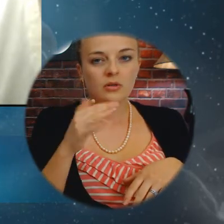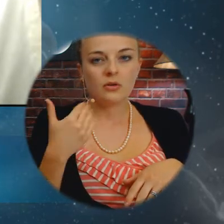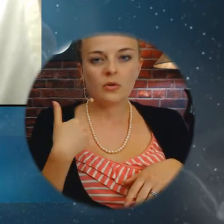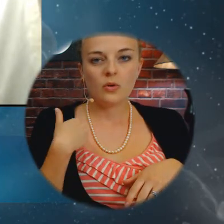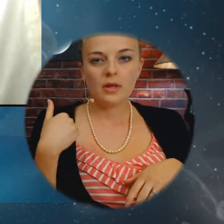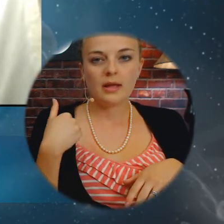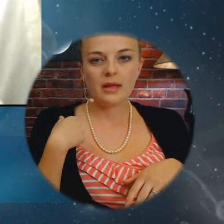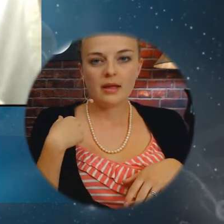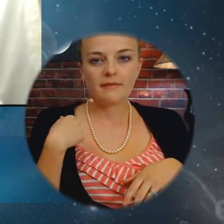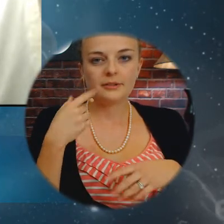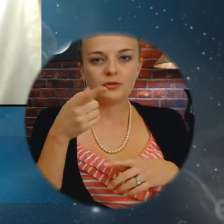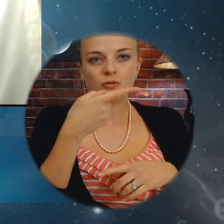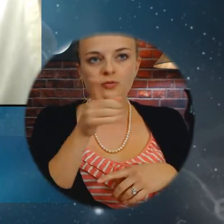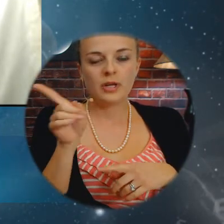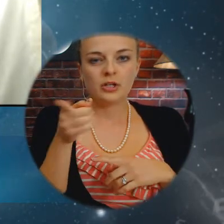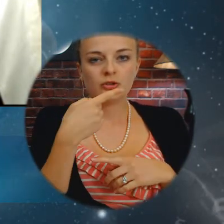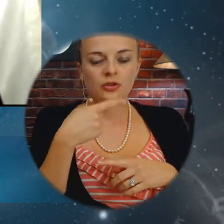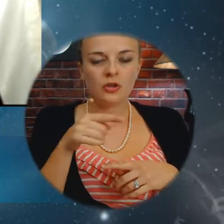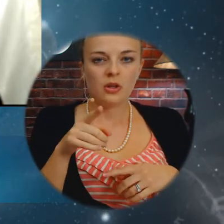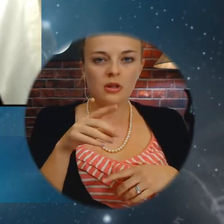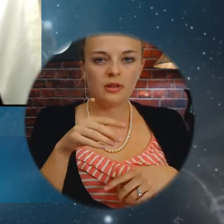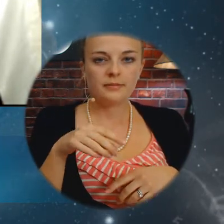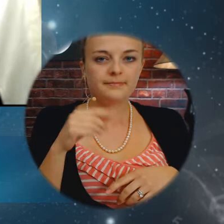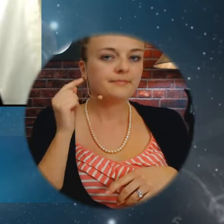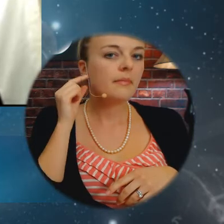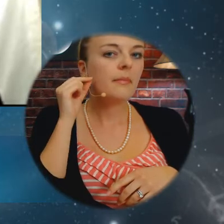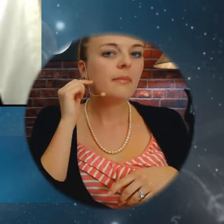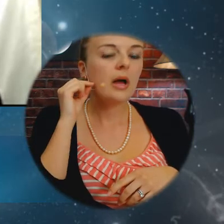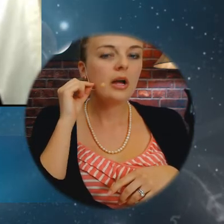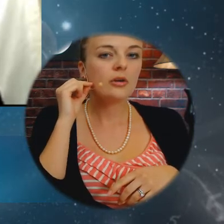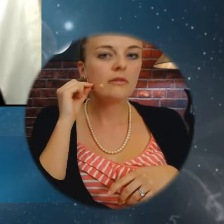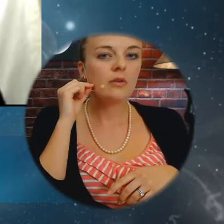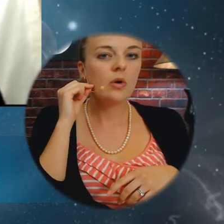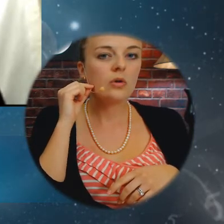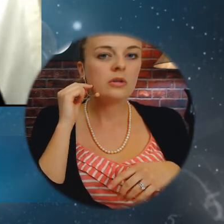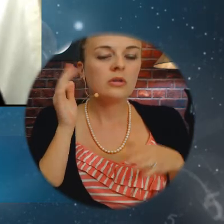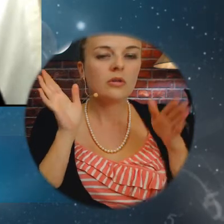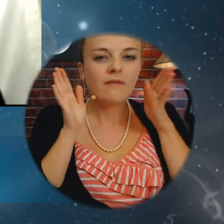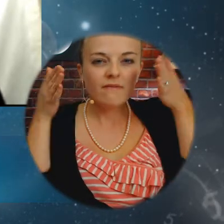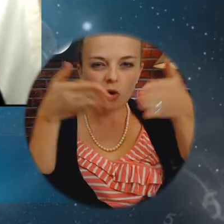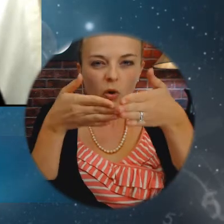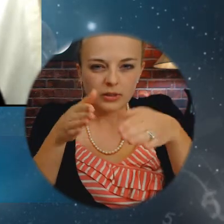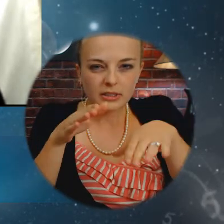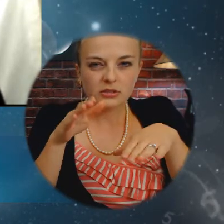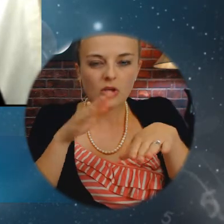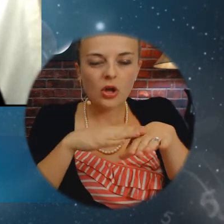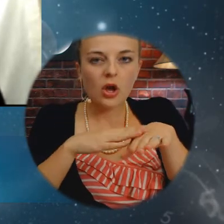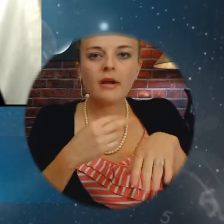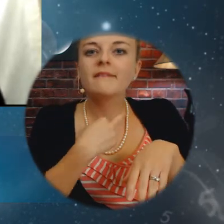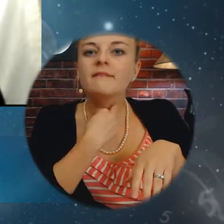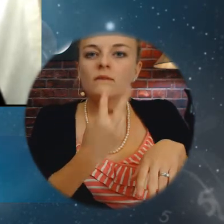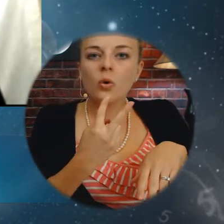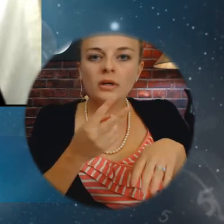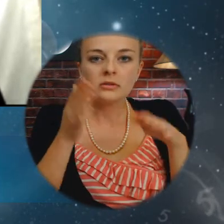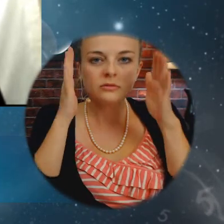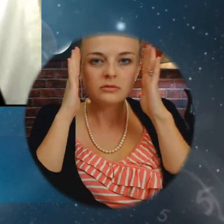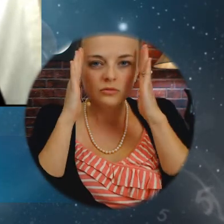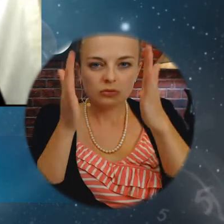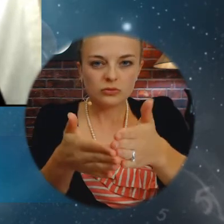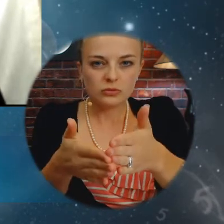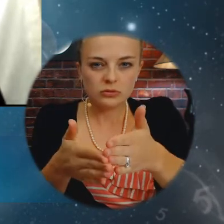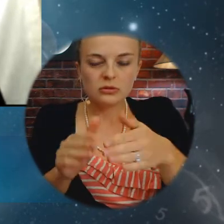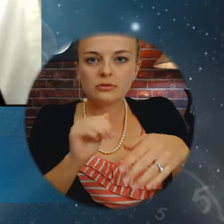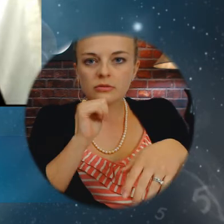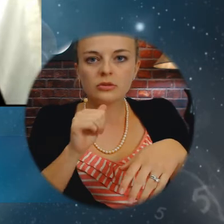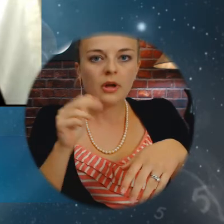create a field and we call it more of a beam forming field where the focus is in front of you. And that's usually where the